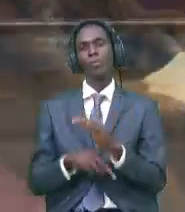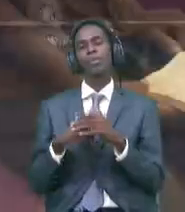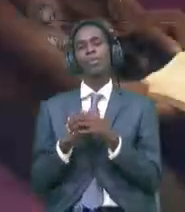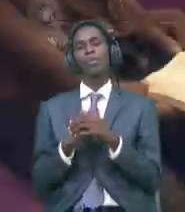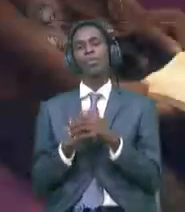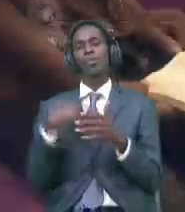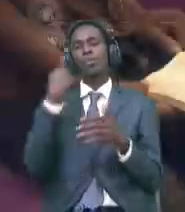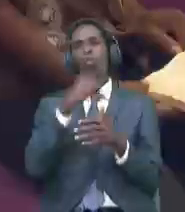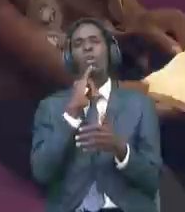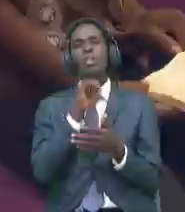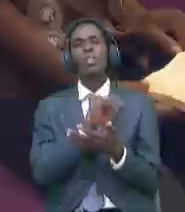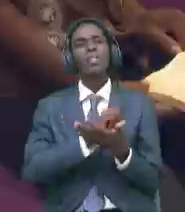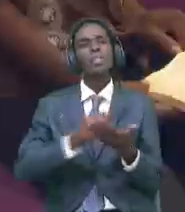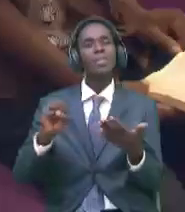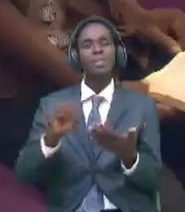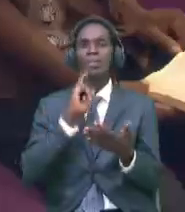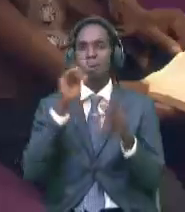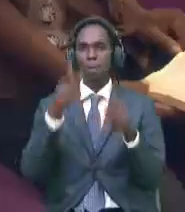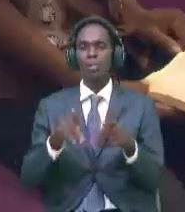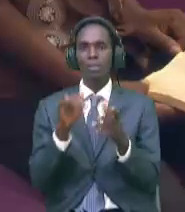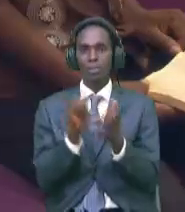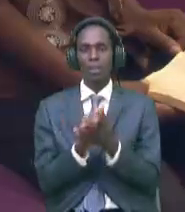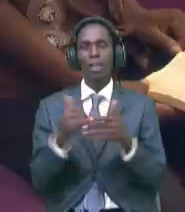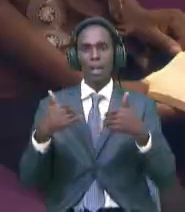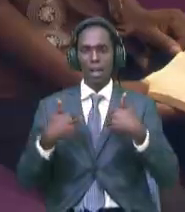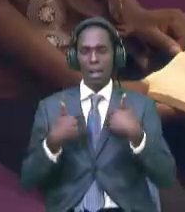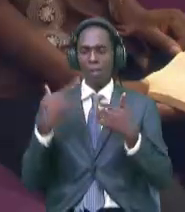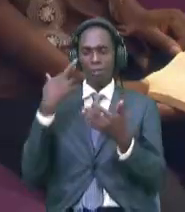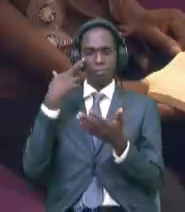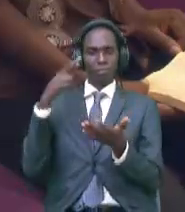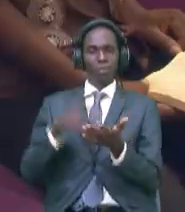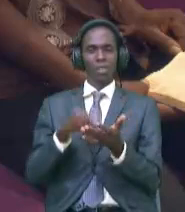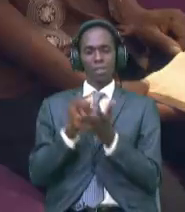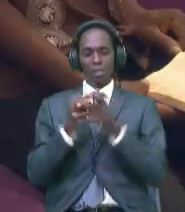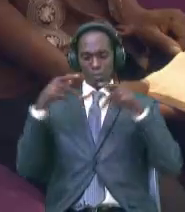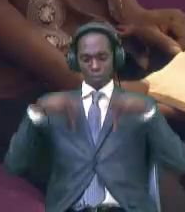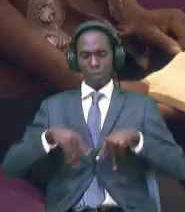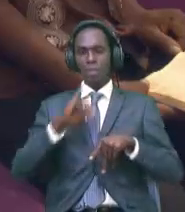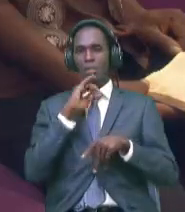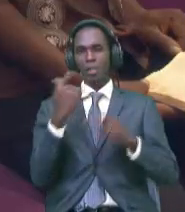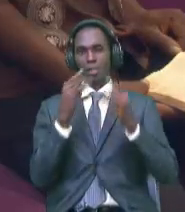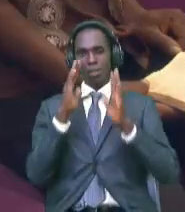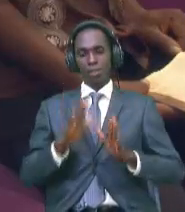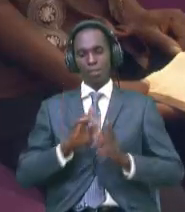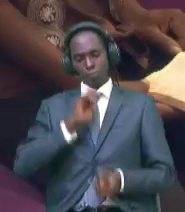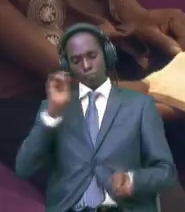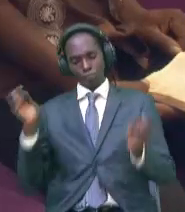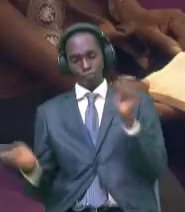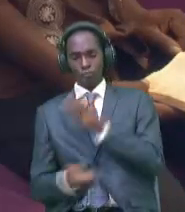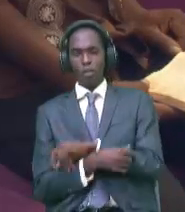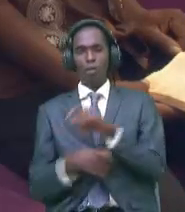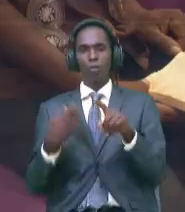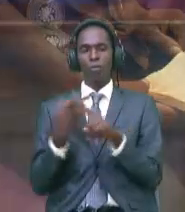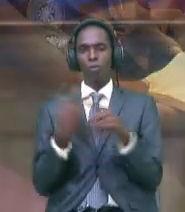someone who has recognized he was a sinner. He has turned unto the Lord. He has believed on the